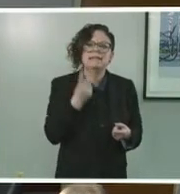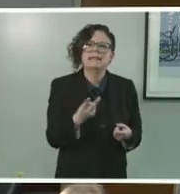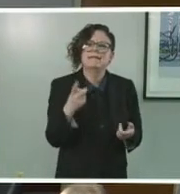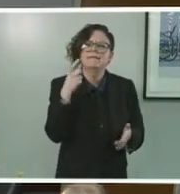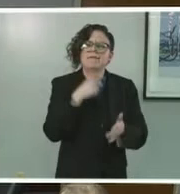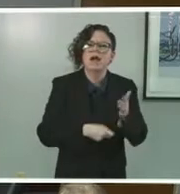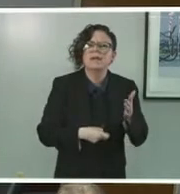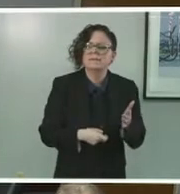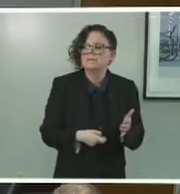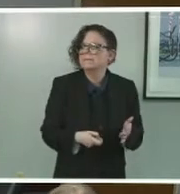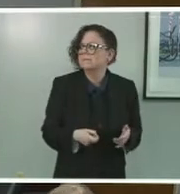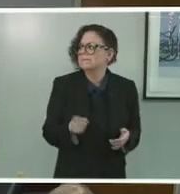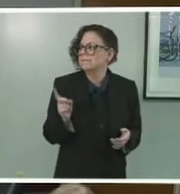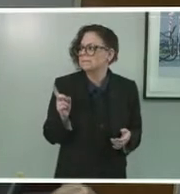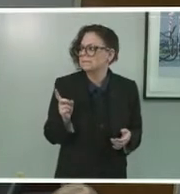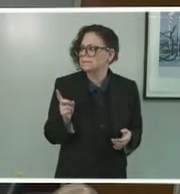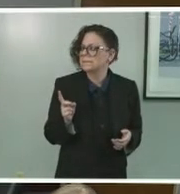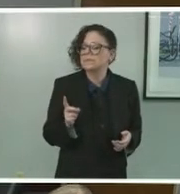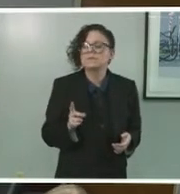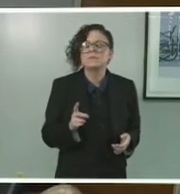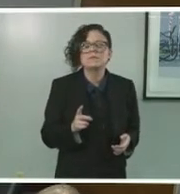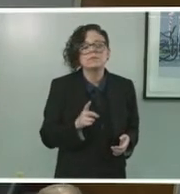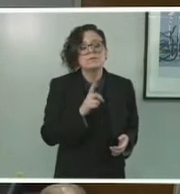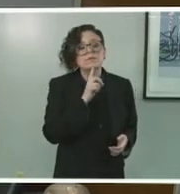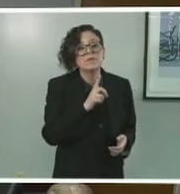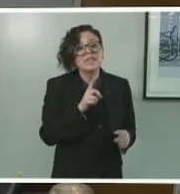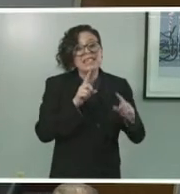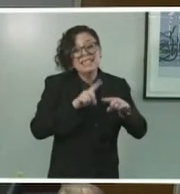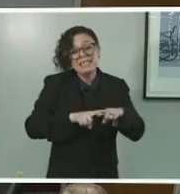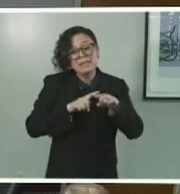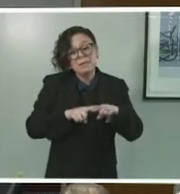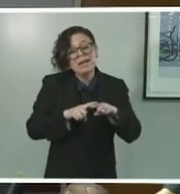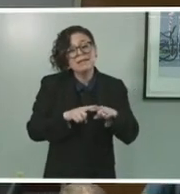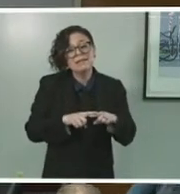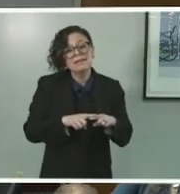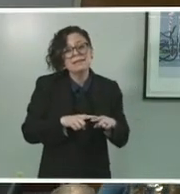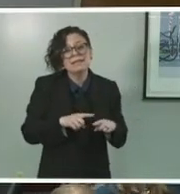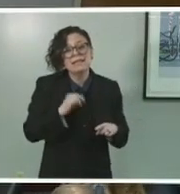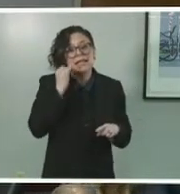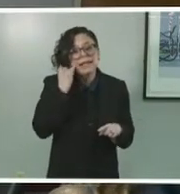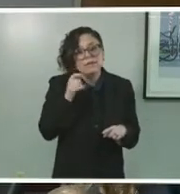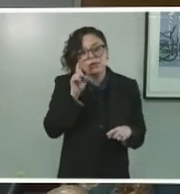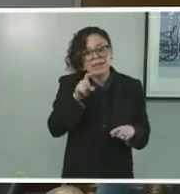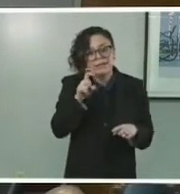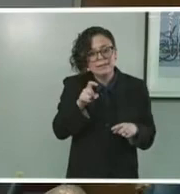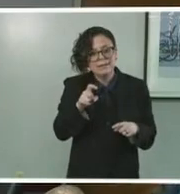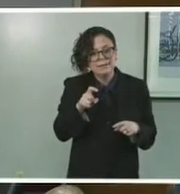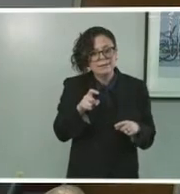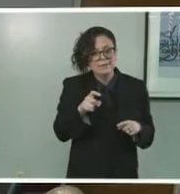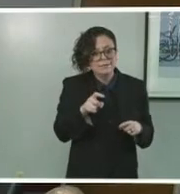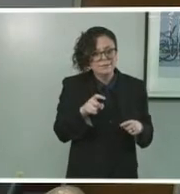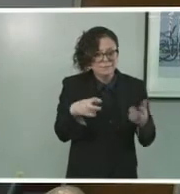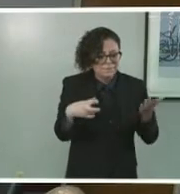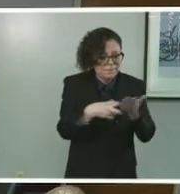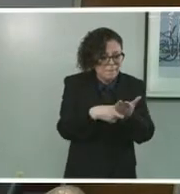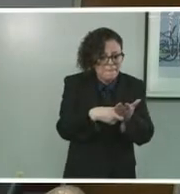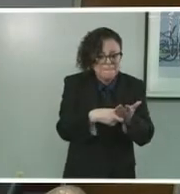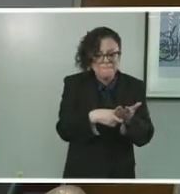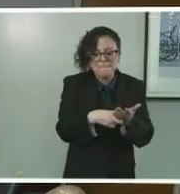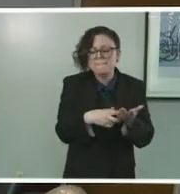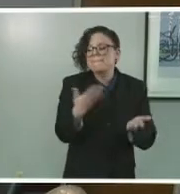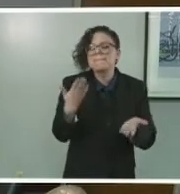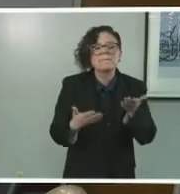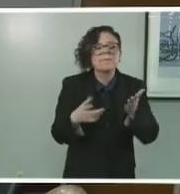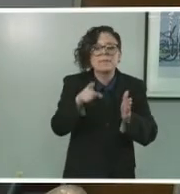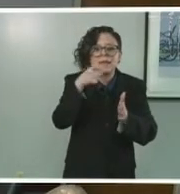Liz? Well, ultimately, is if there's we need to cite, right? So a fine potentially could be